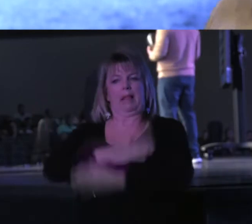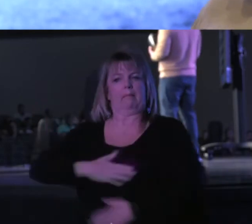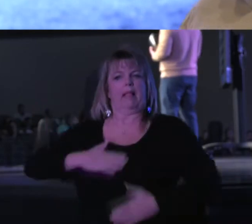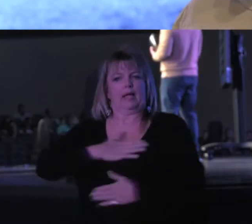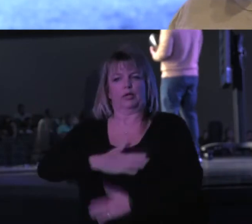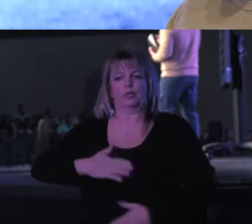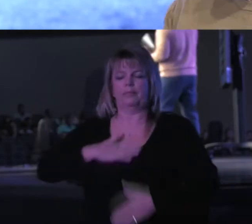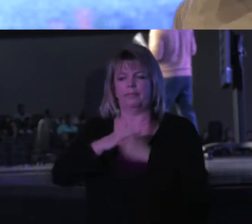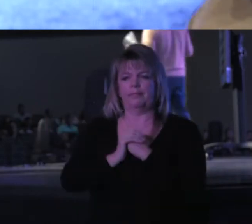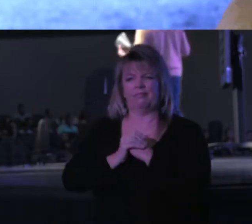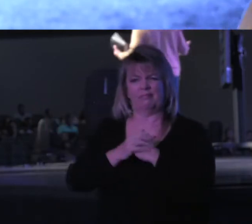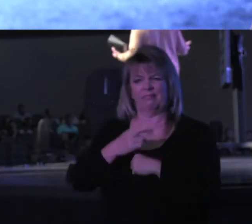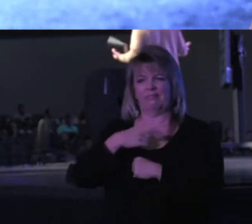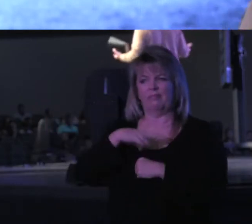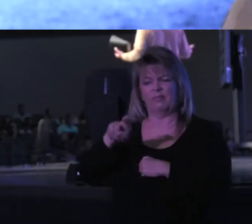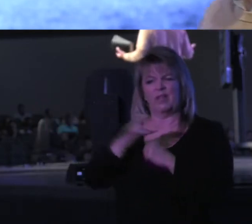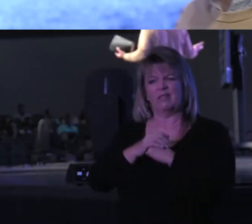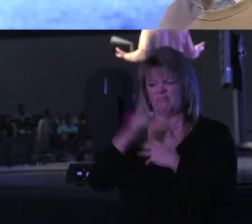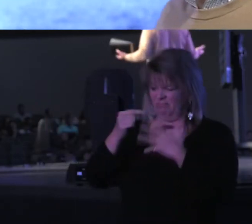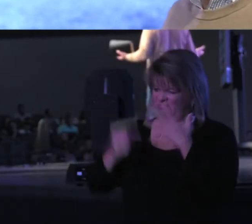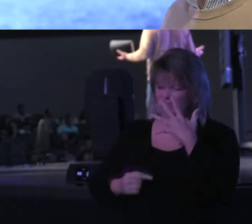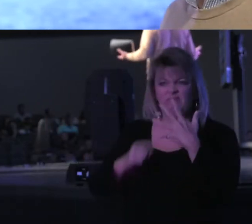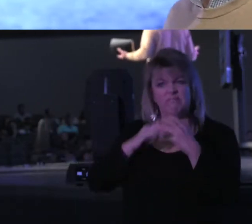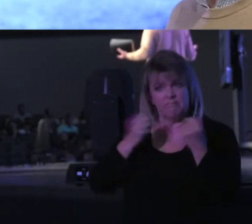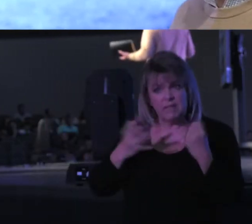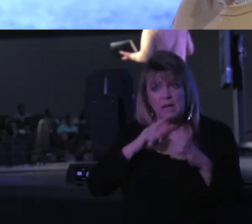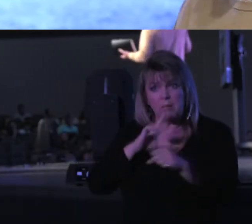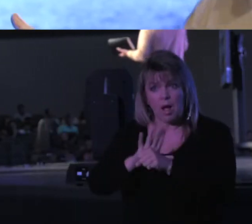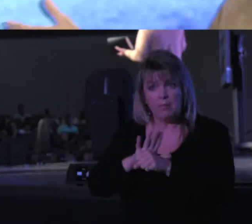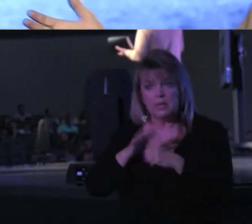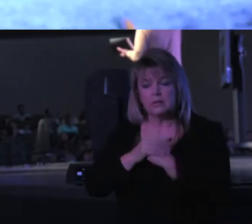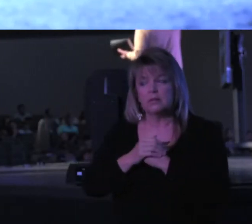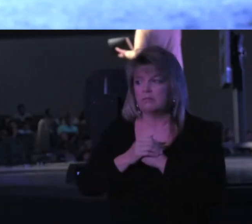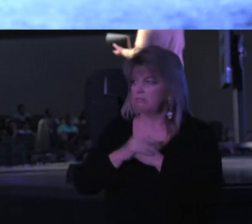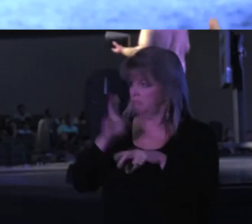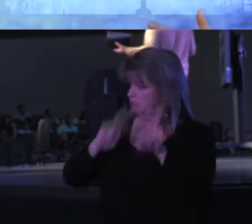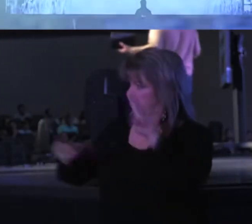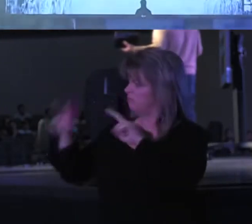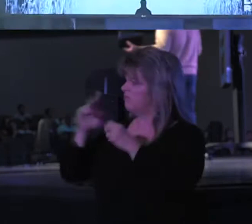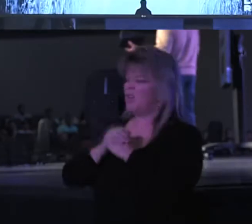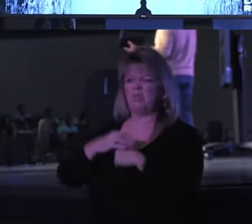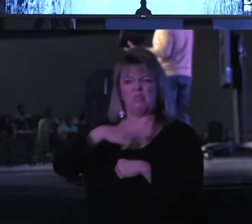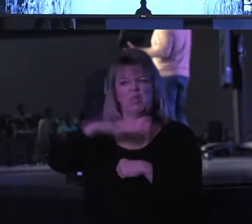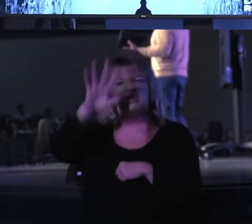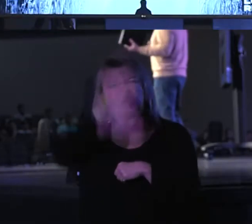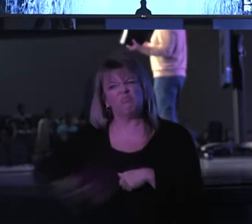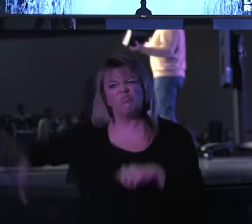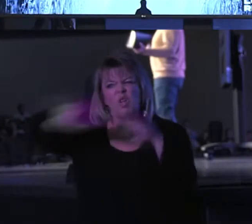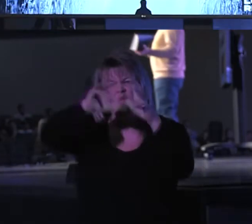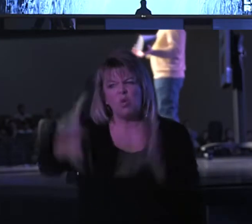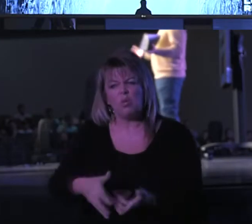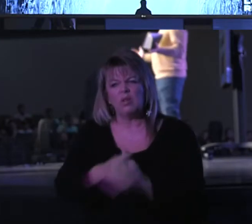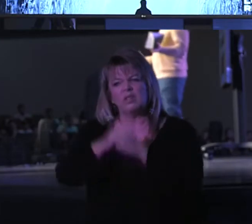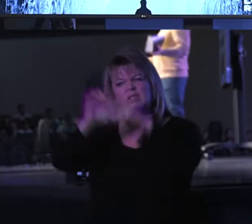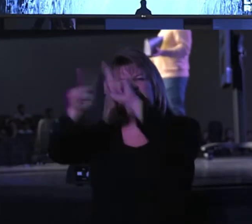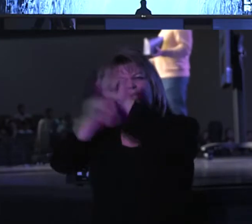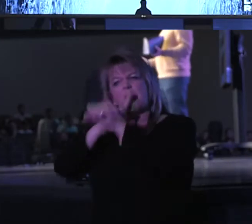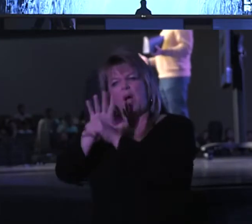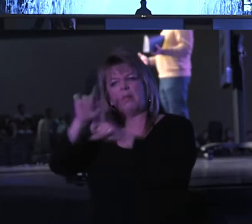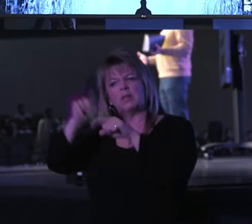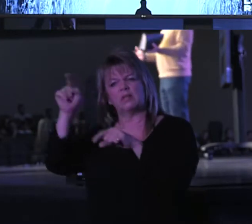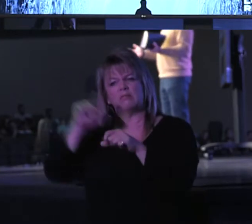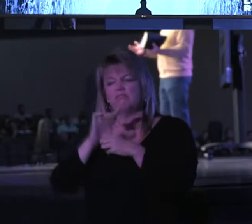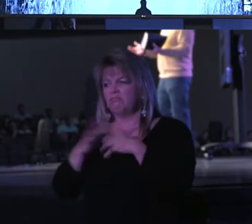pleasure. Religion makes all kinds of promises. If you just look around at all the religions in the world and all the promises they